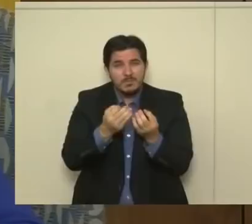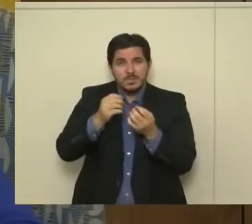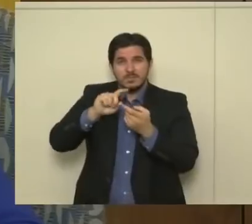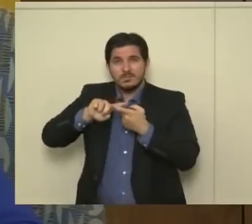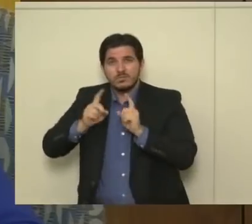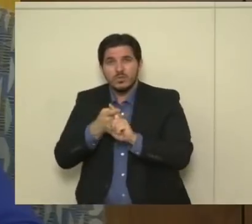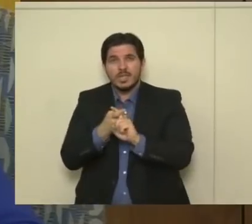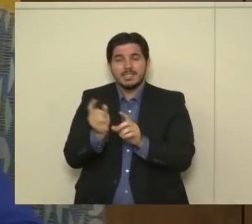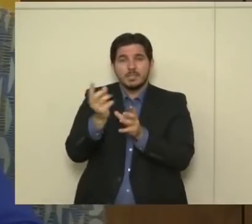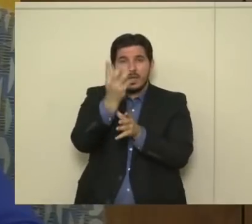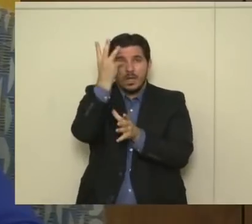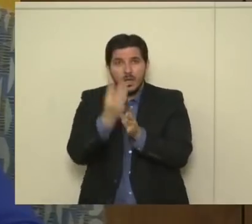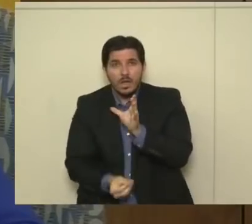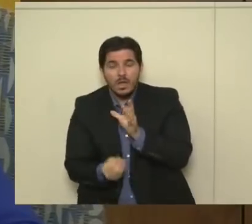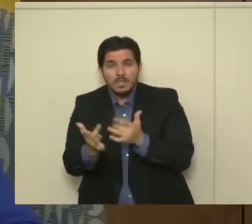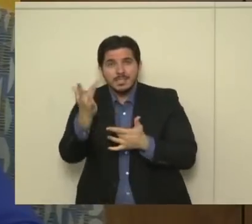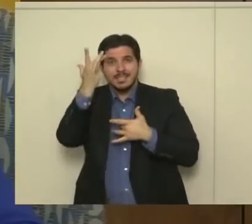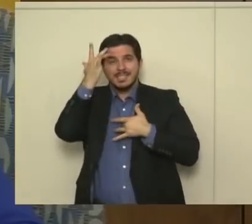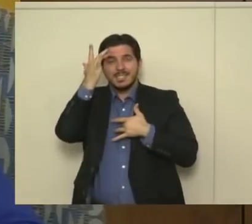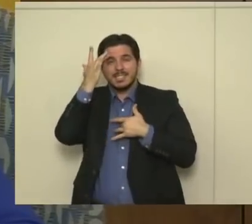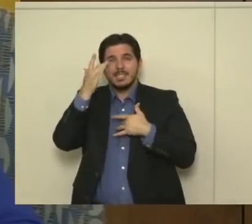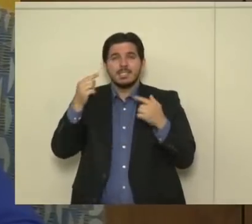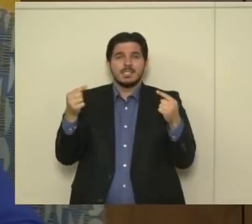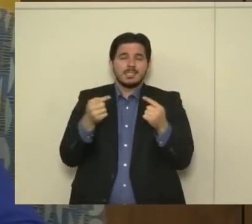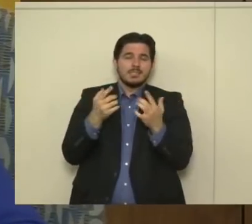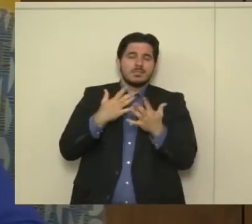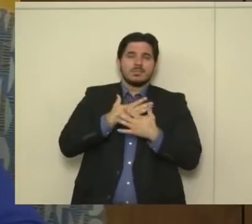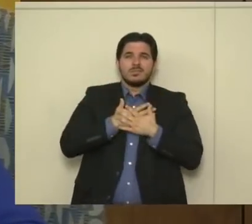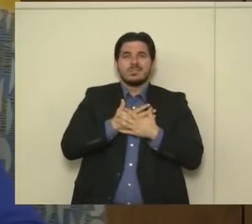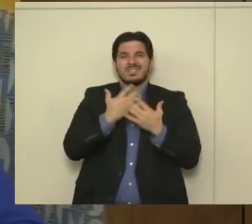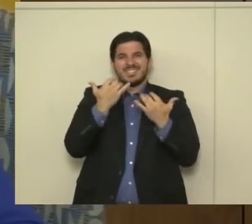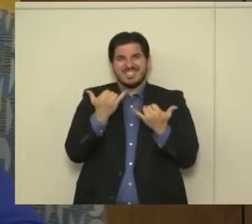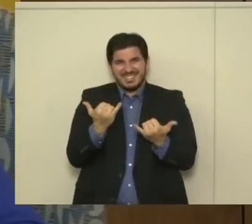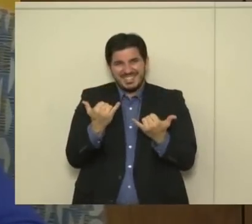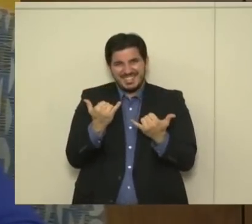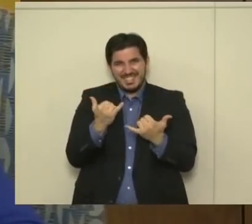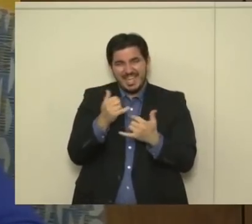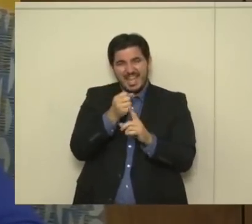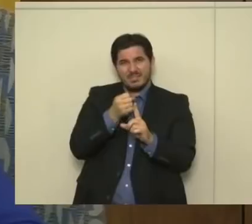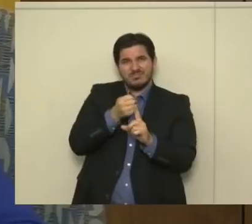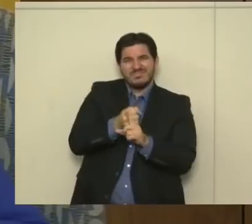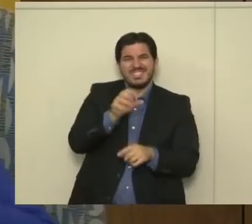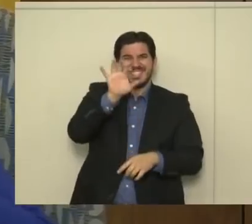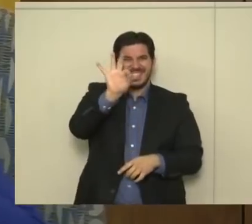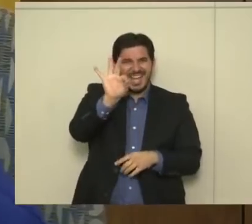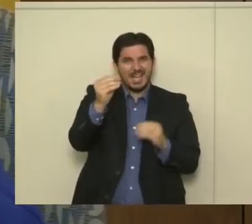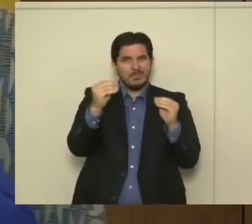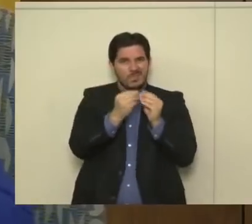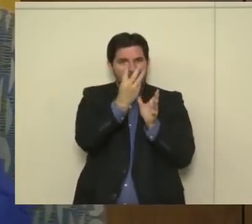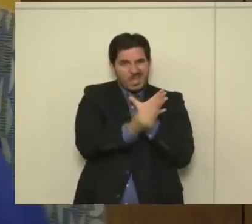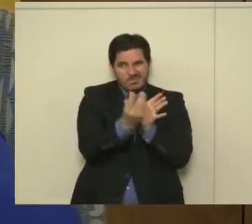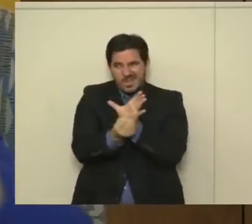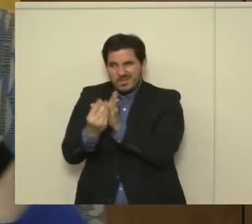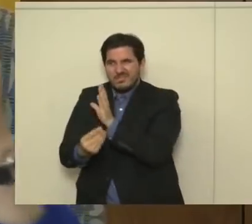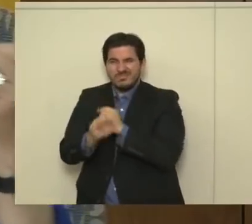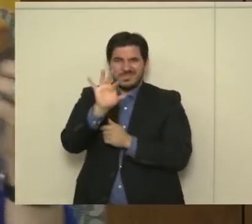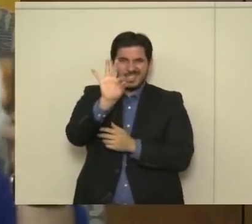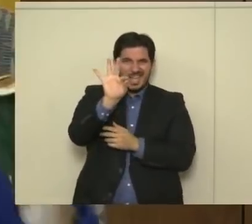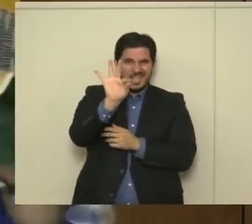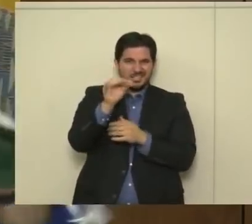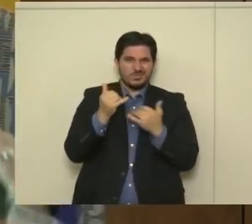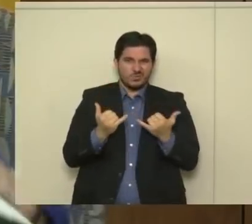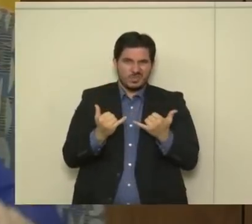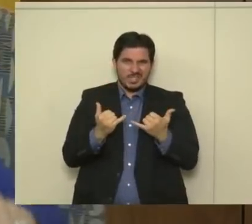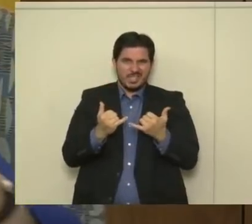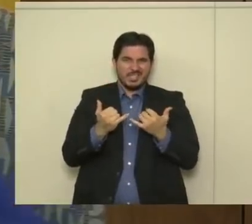us to announce that we've lost 9 more New Mexicans in this pandemic. All right, I'm going to take my mask